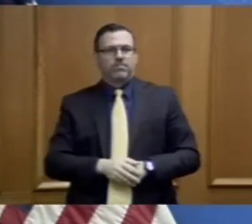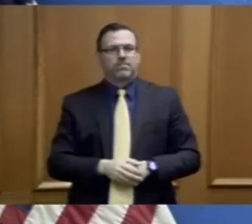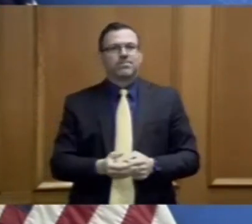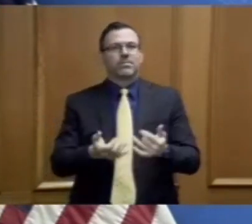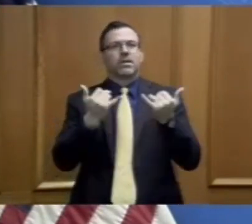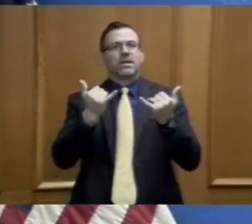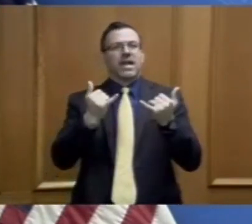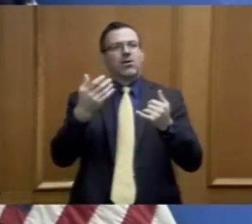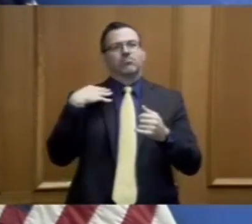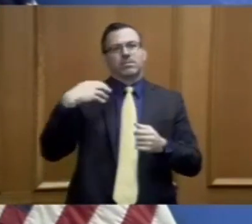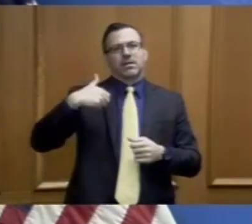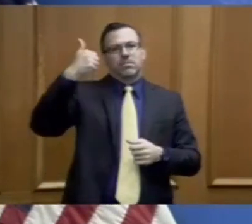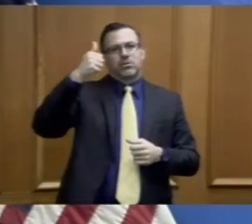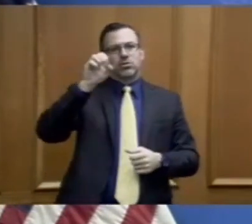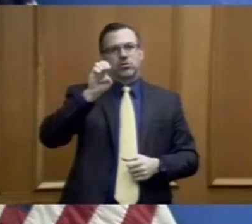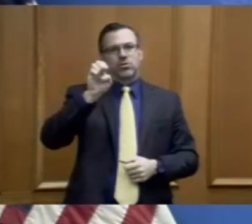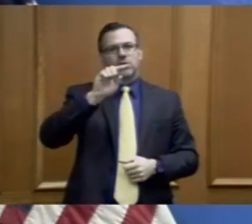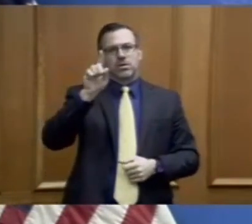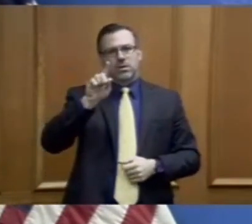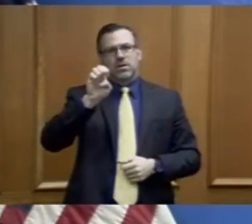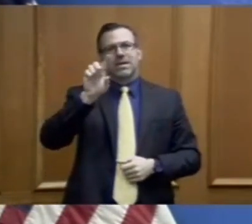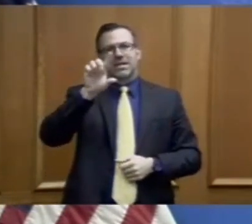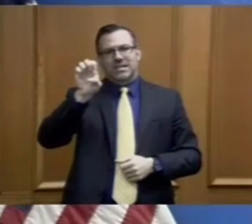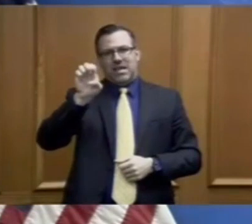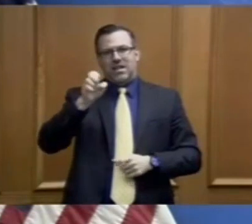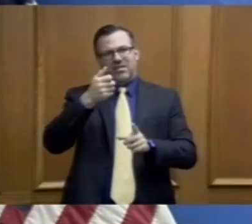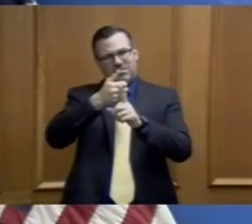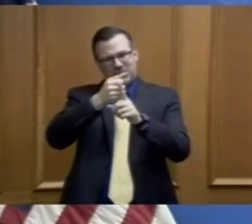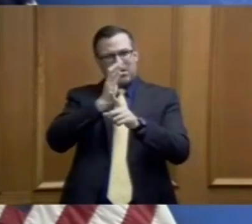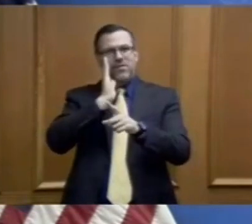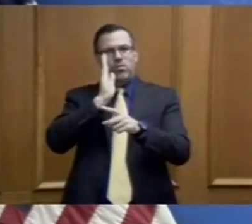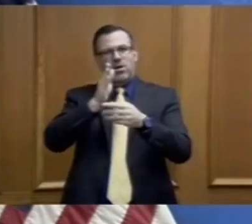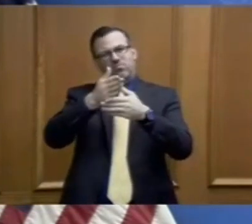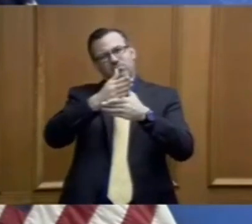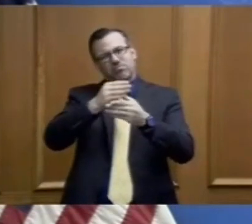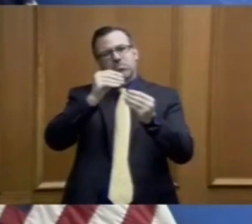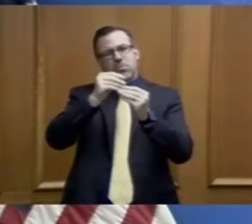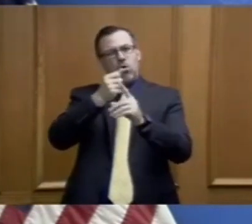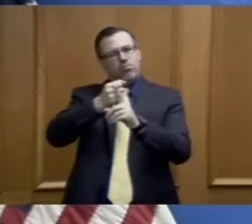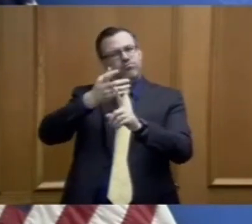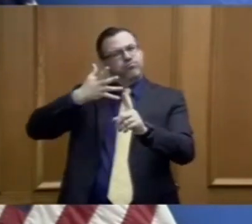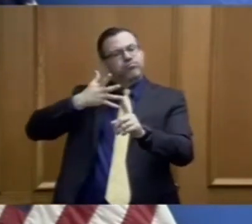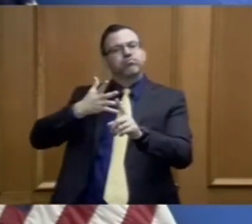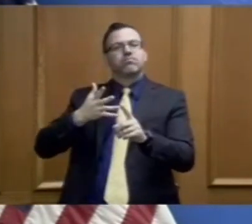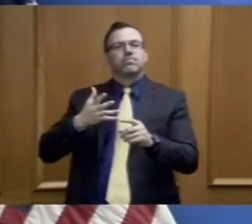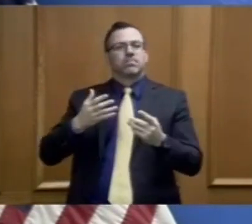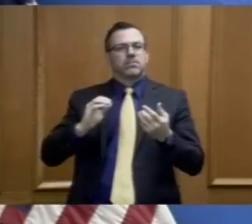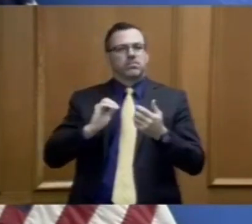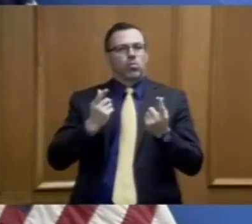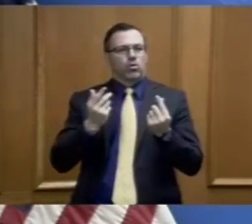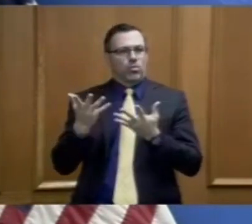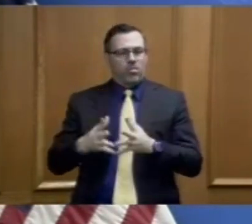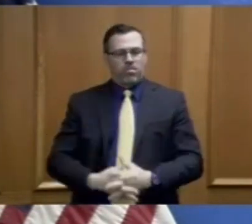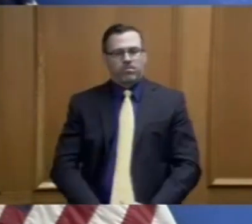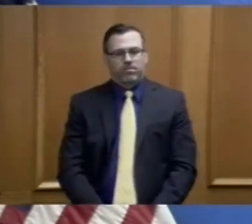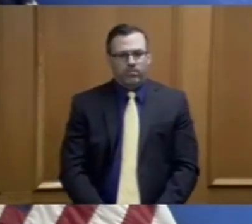Commissioner Ezell to share more about the Tennessee Pledge and the work that the Economic Recovery Group is doing.